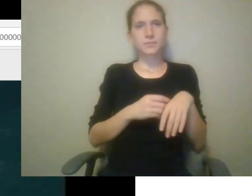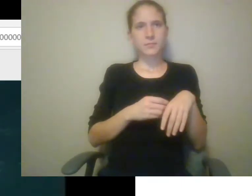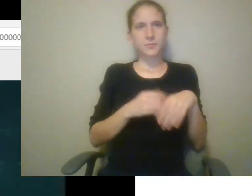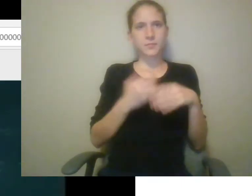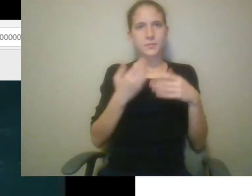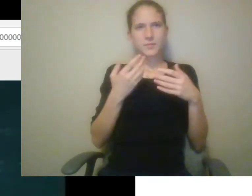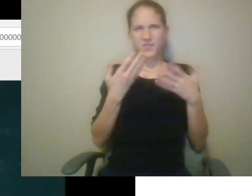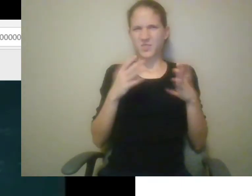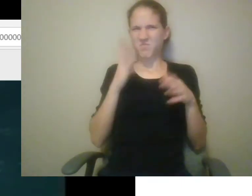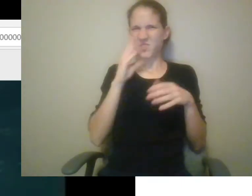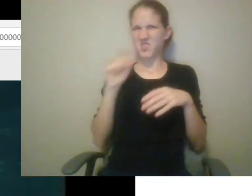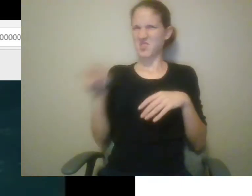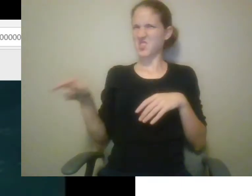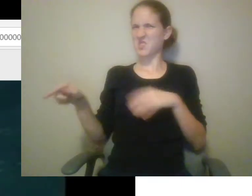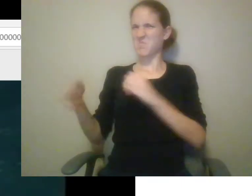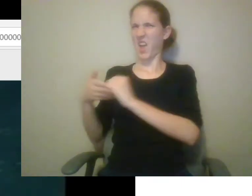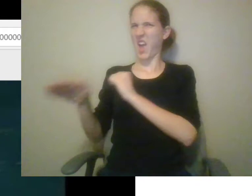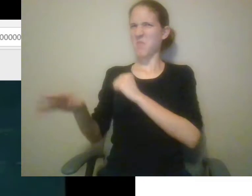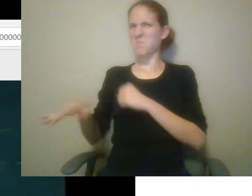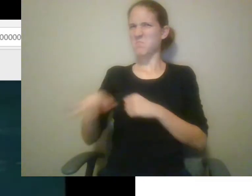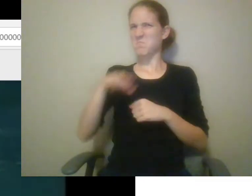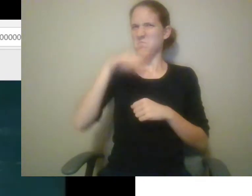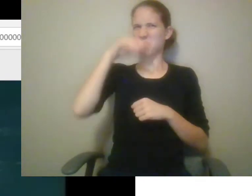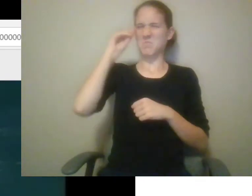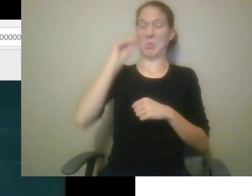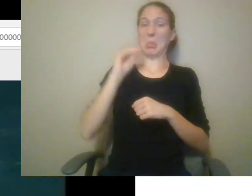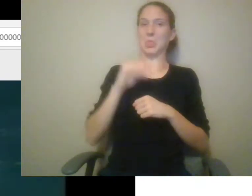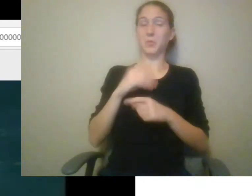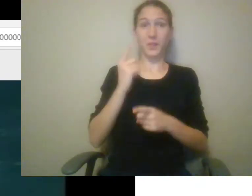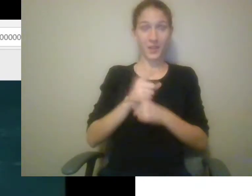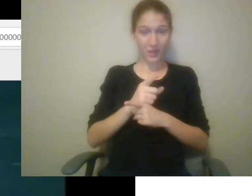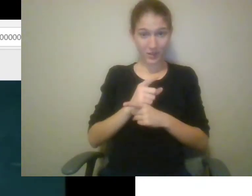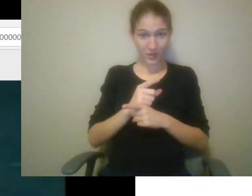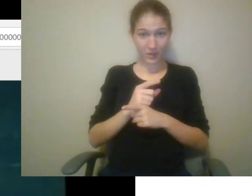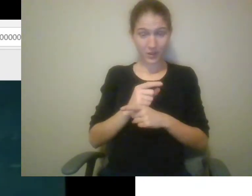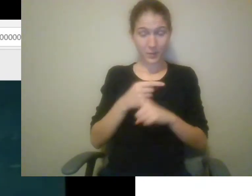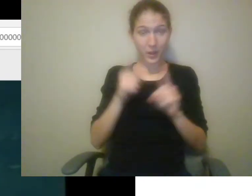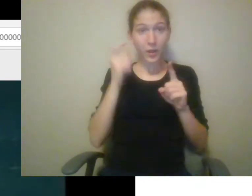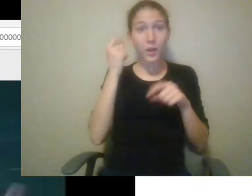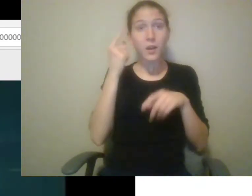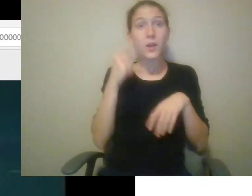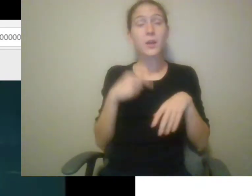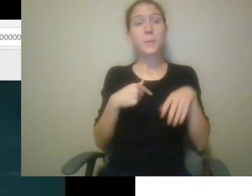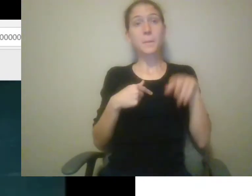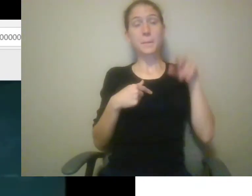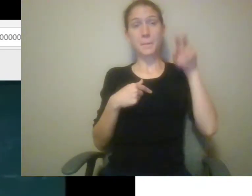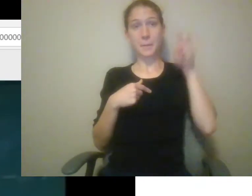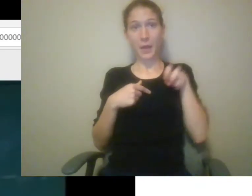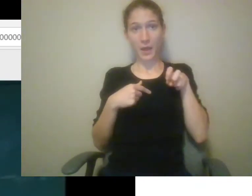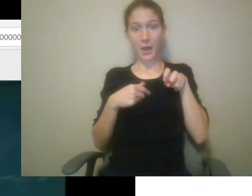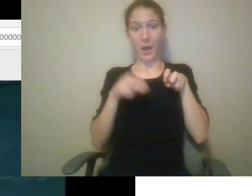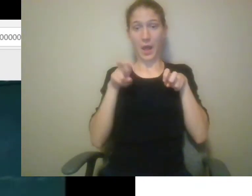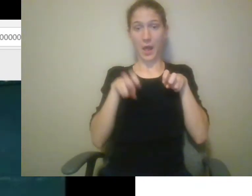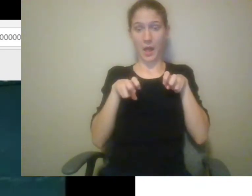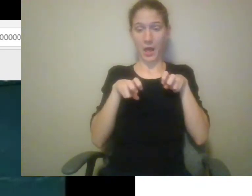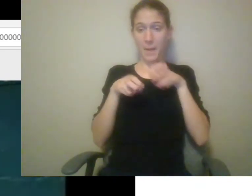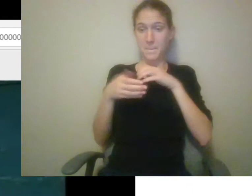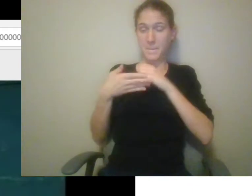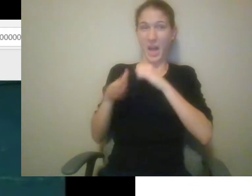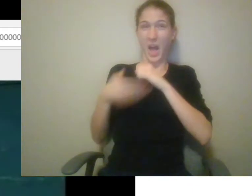person sitting next to the person that produced natural gas, it's not that bad, is it? Right? If, for